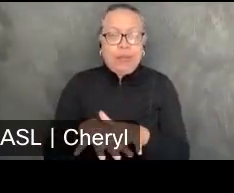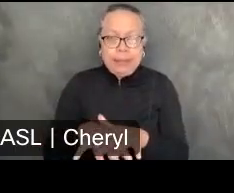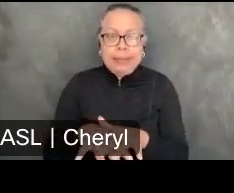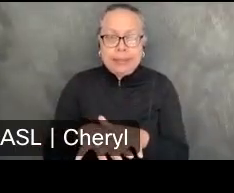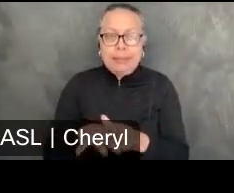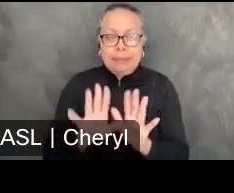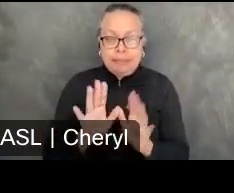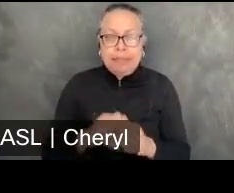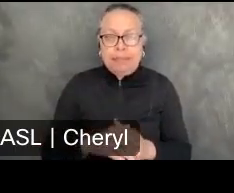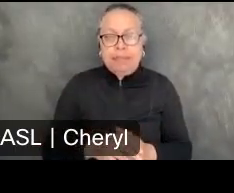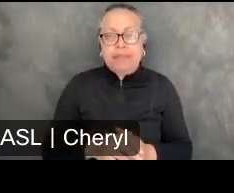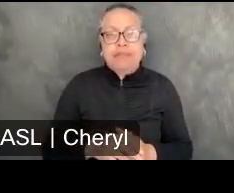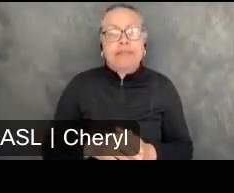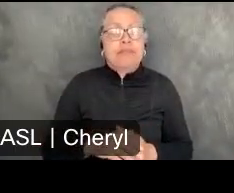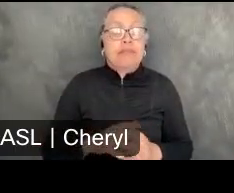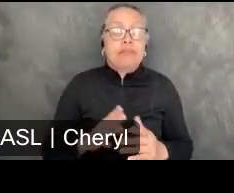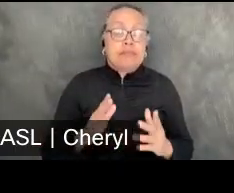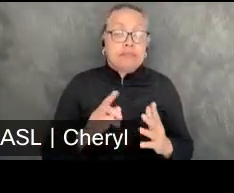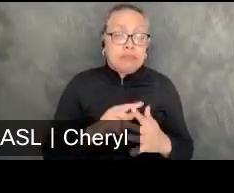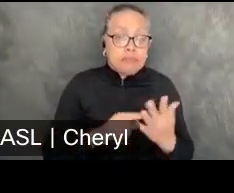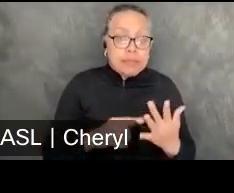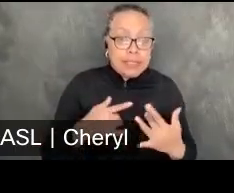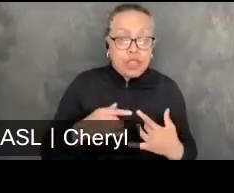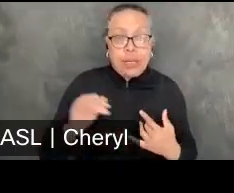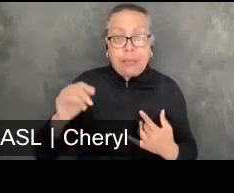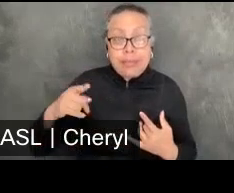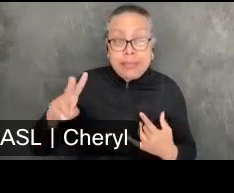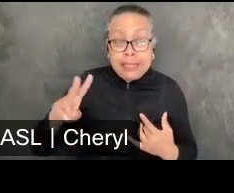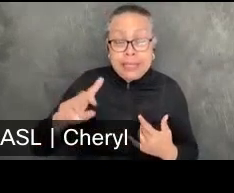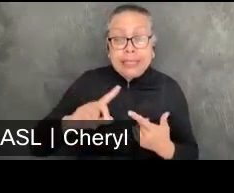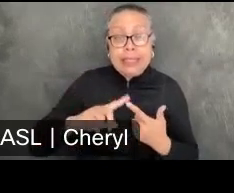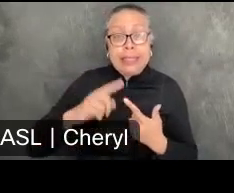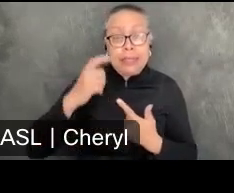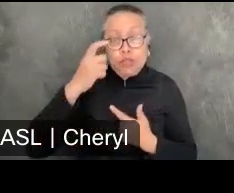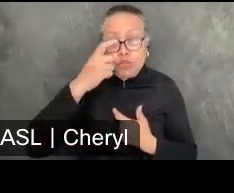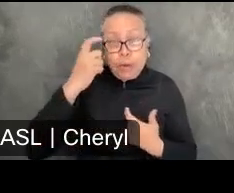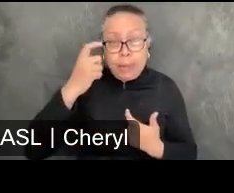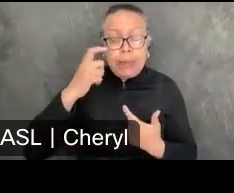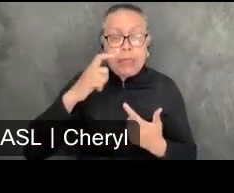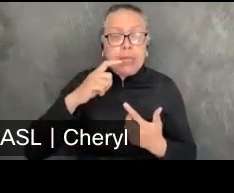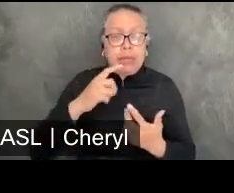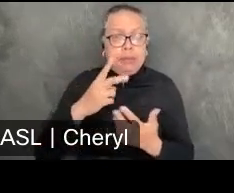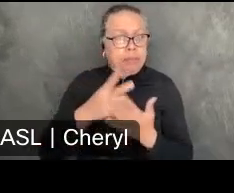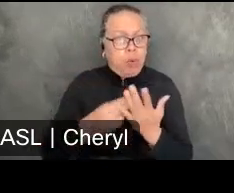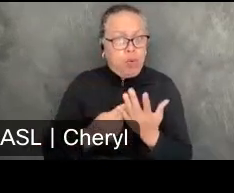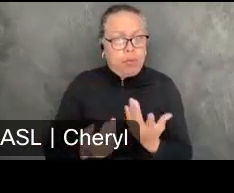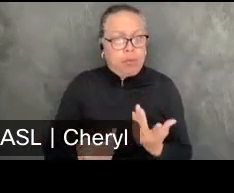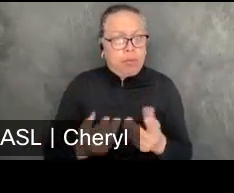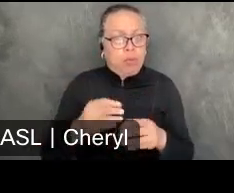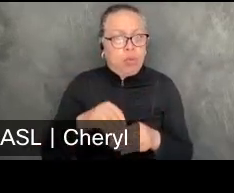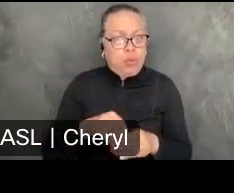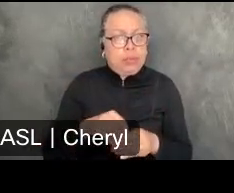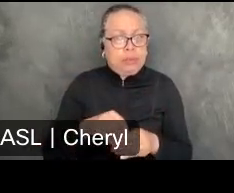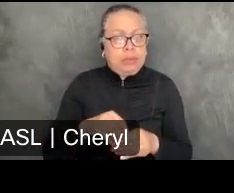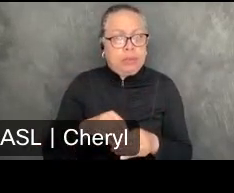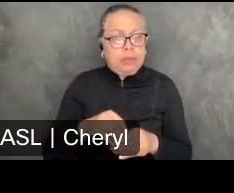where concerns related to intimate partner violence and trauma are integrated for